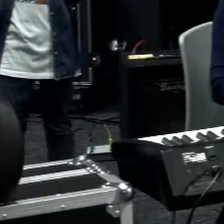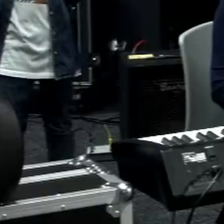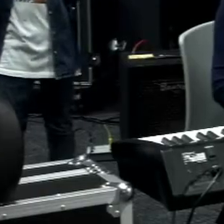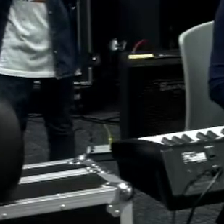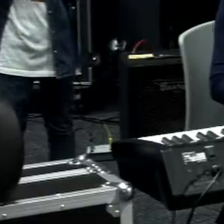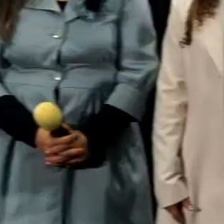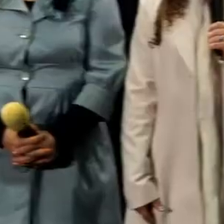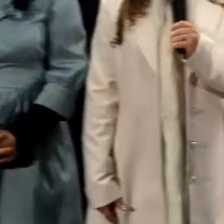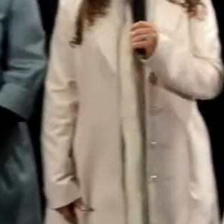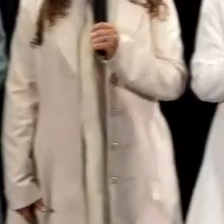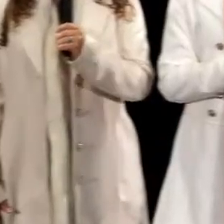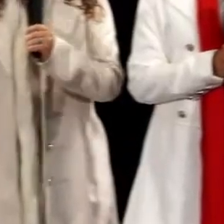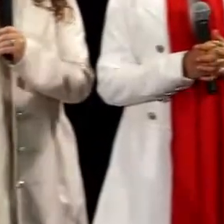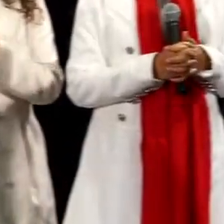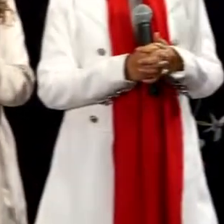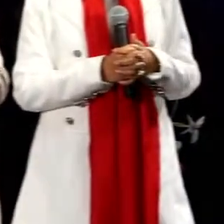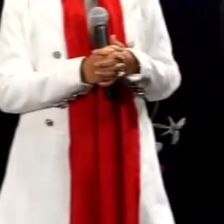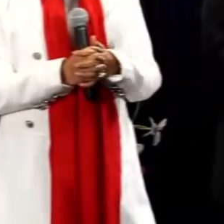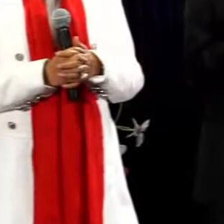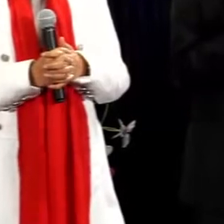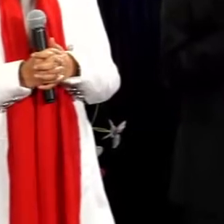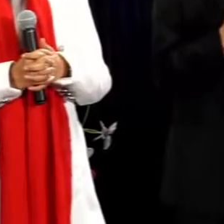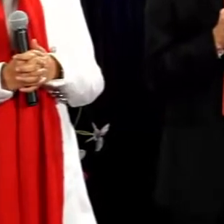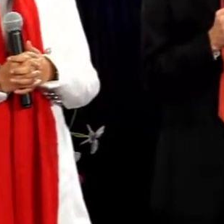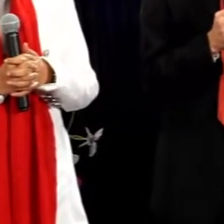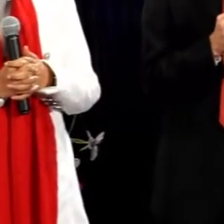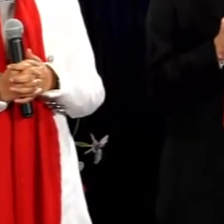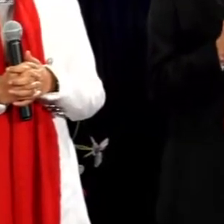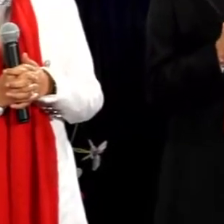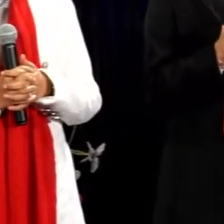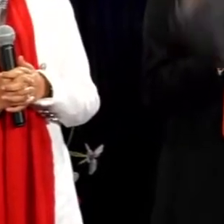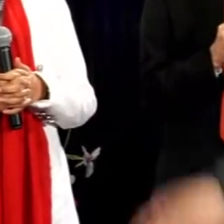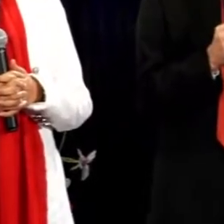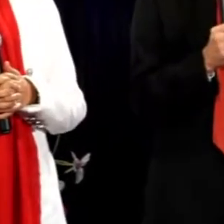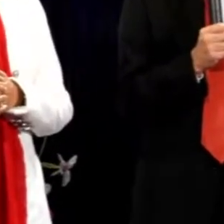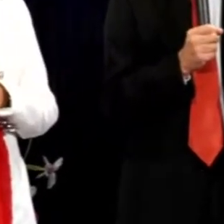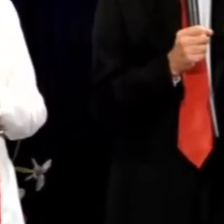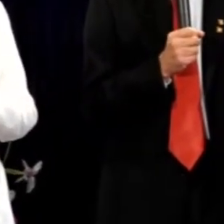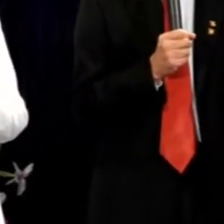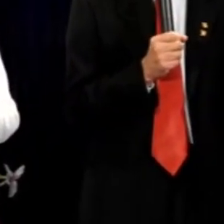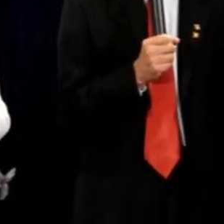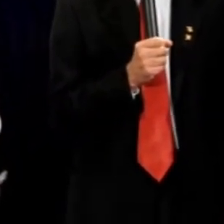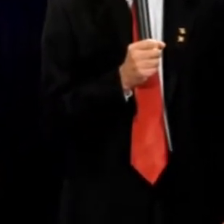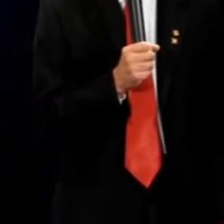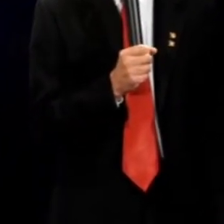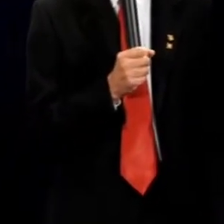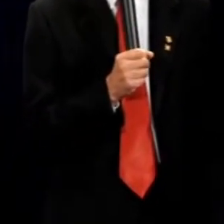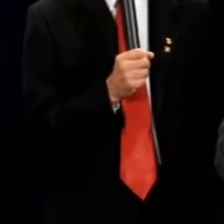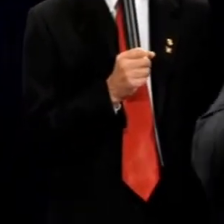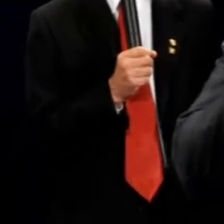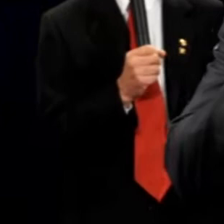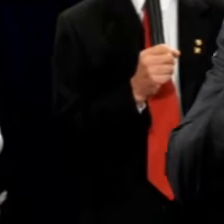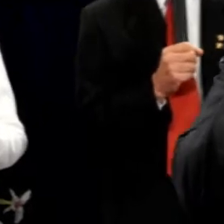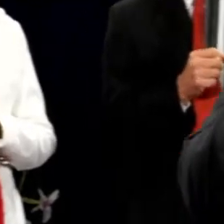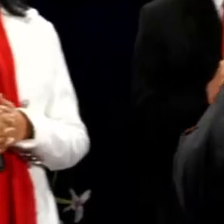the chorus again. I wish we had a mirror over there so you could see your face. Oh, happy now am I. Come on, guys. It's a